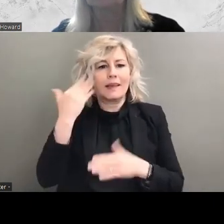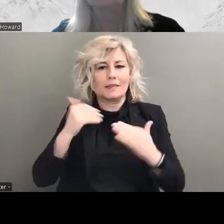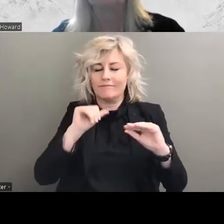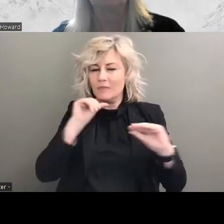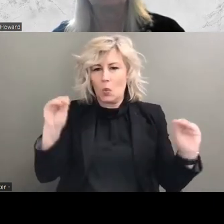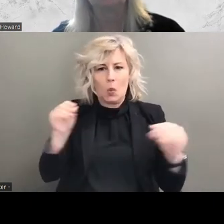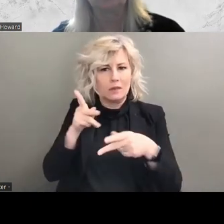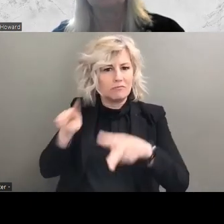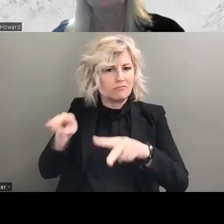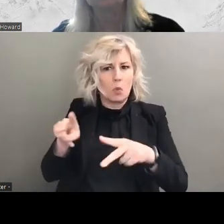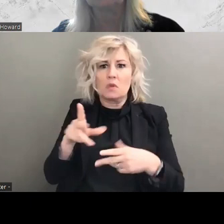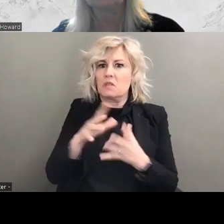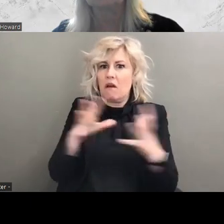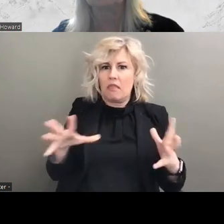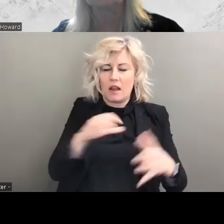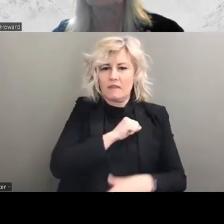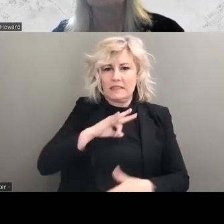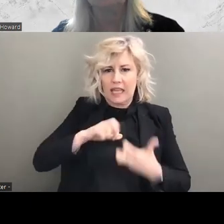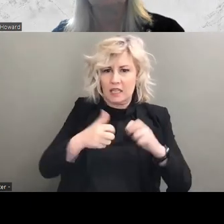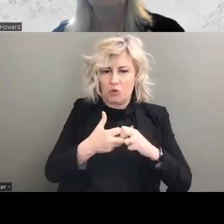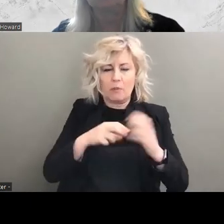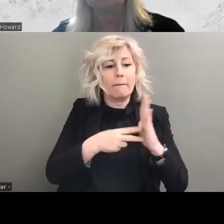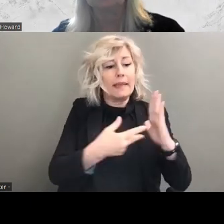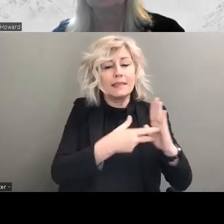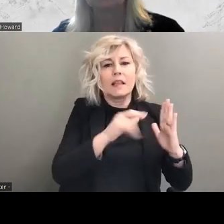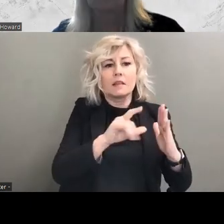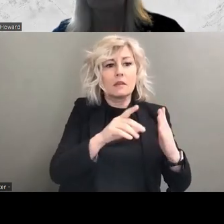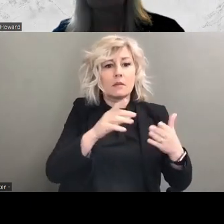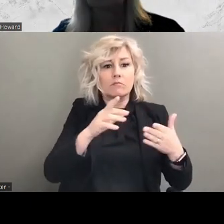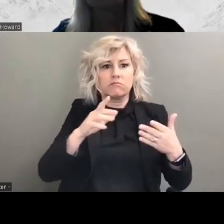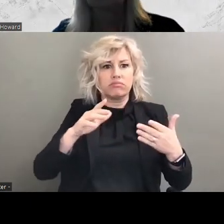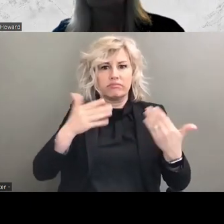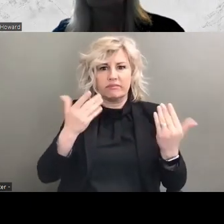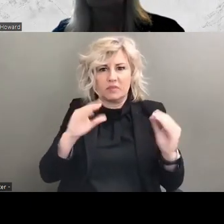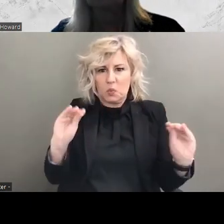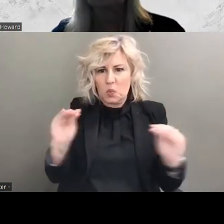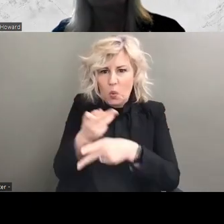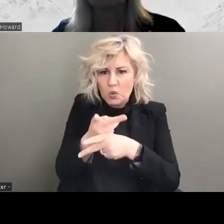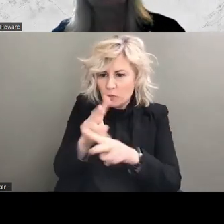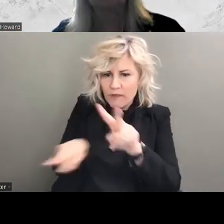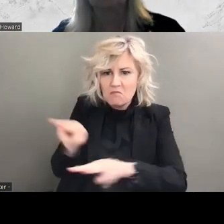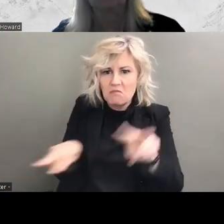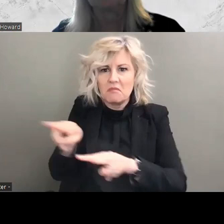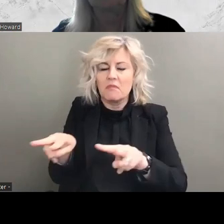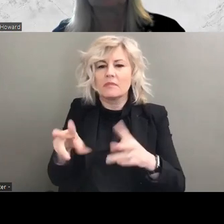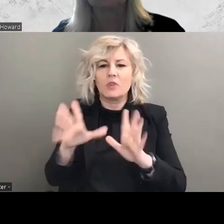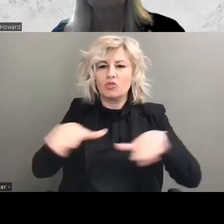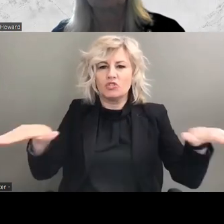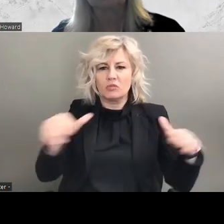supervision. We saw a lot of staffing issues that resulted in very serious lack of supervision. So children were